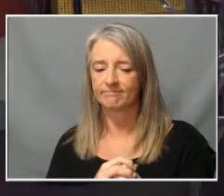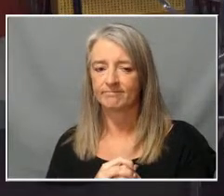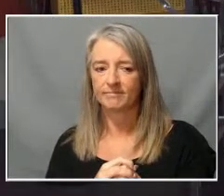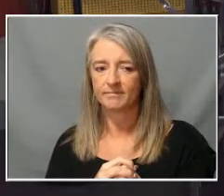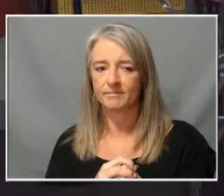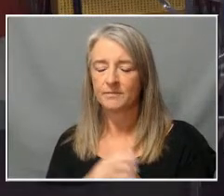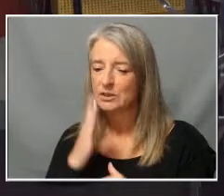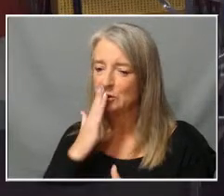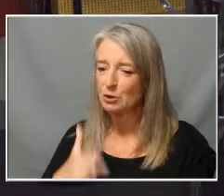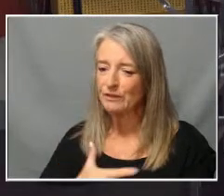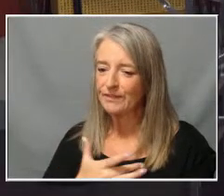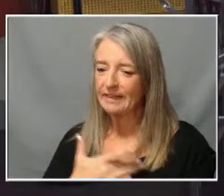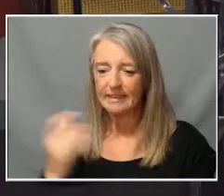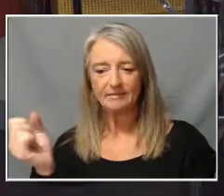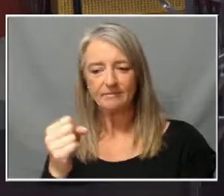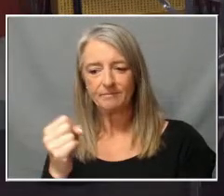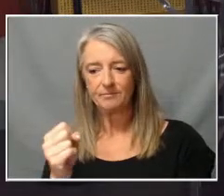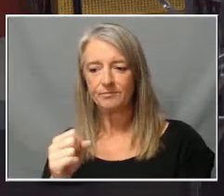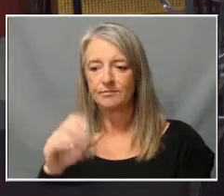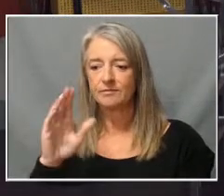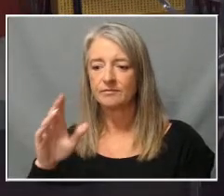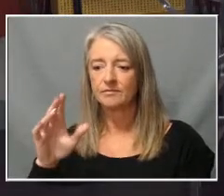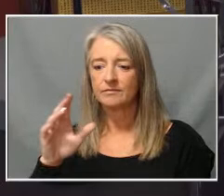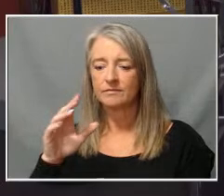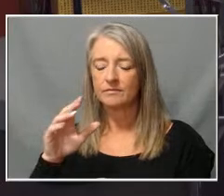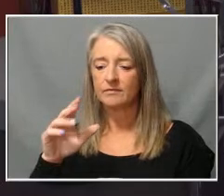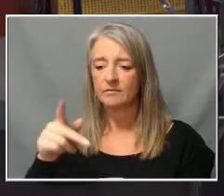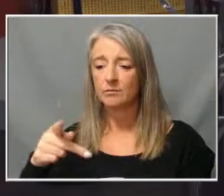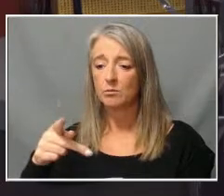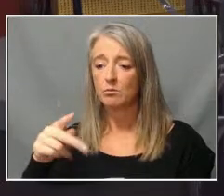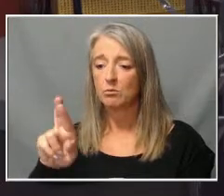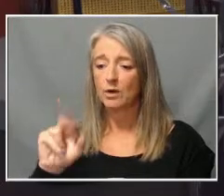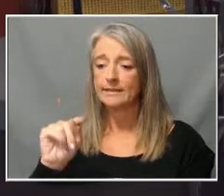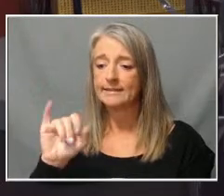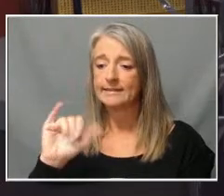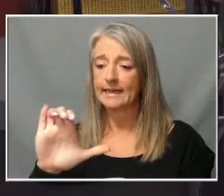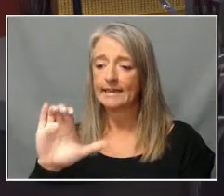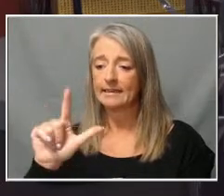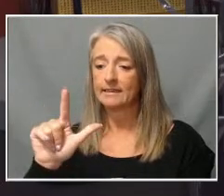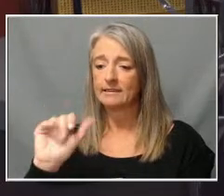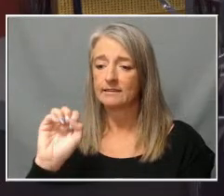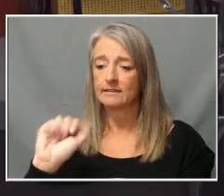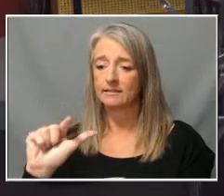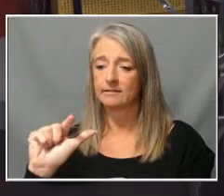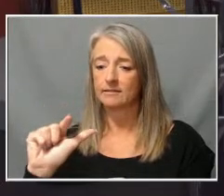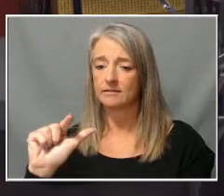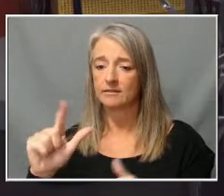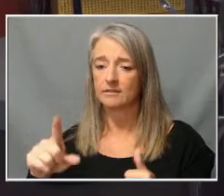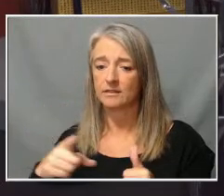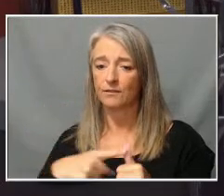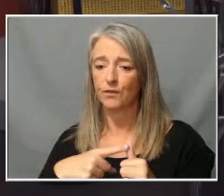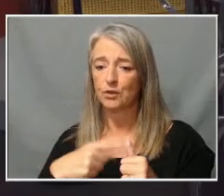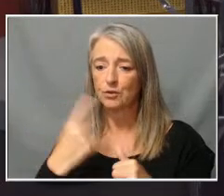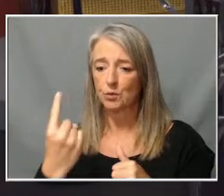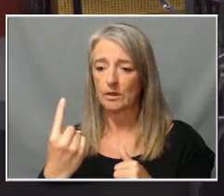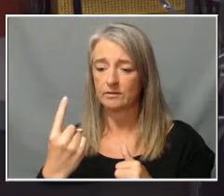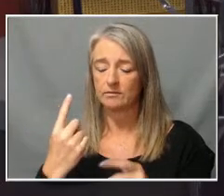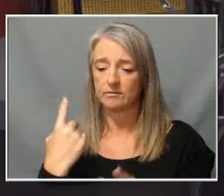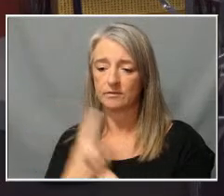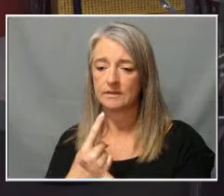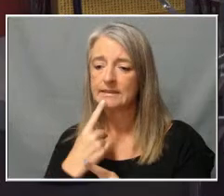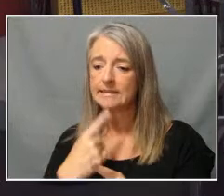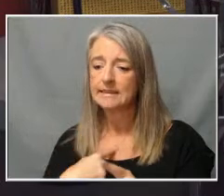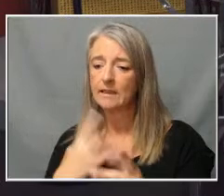let's talk about your prosthetic leg. Tell us about that a little bit, because this certainly isn't your first one. Right. Tell us the